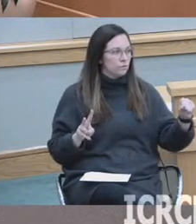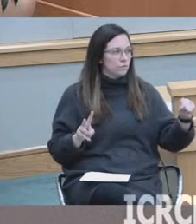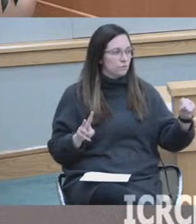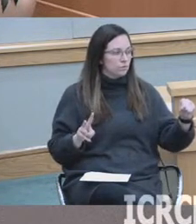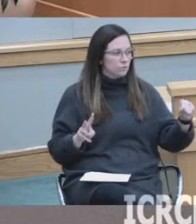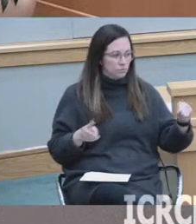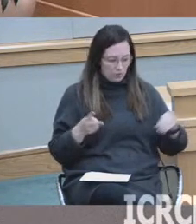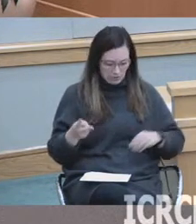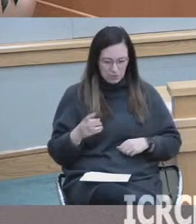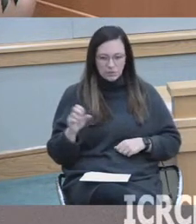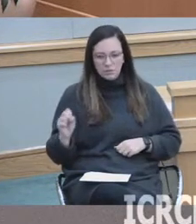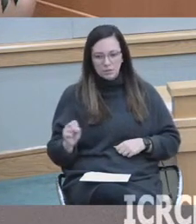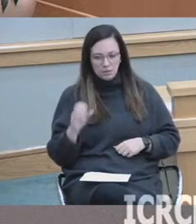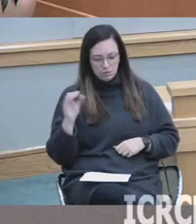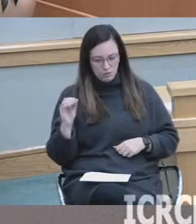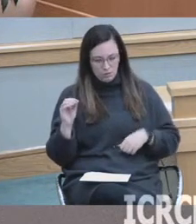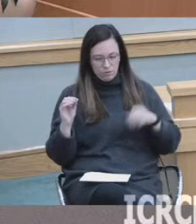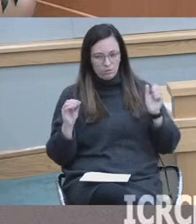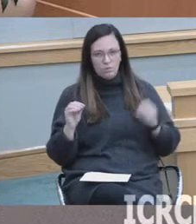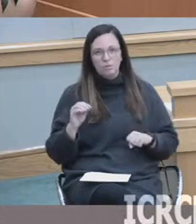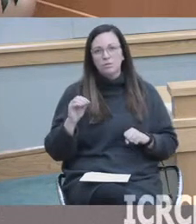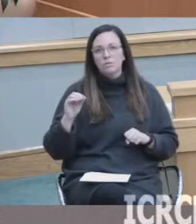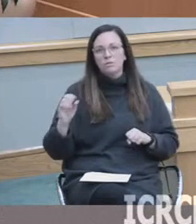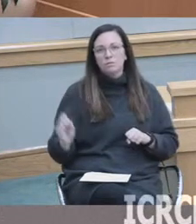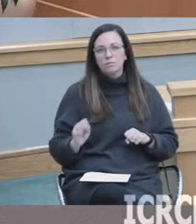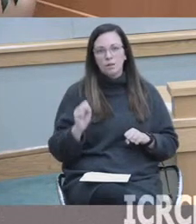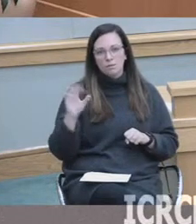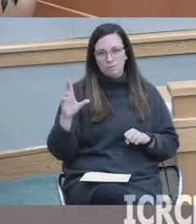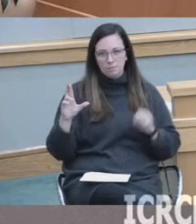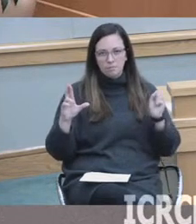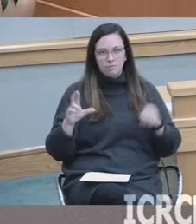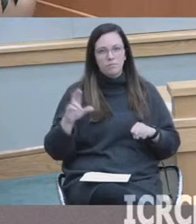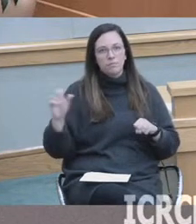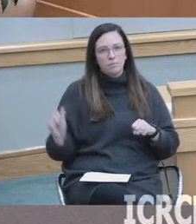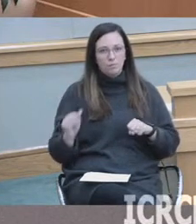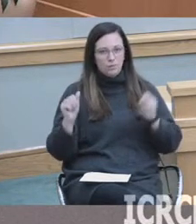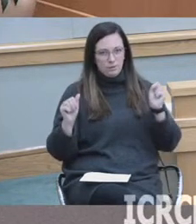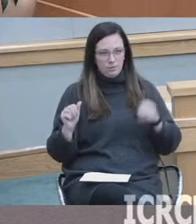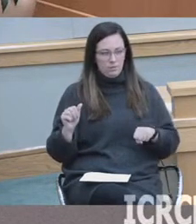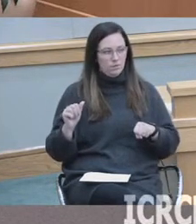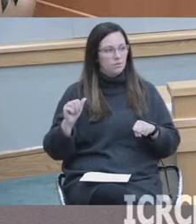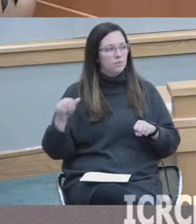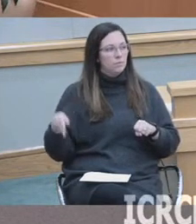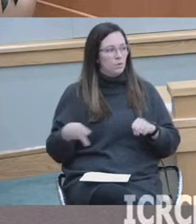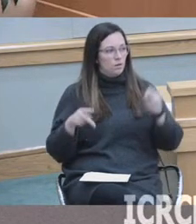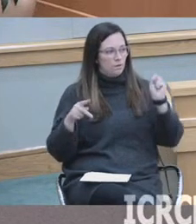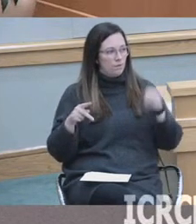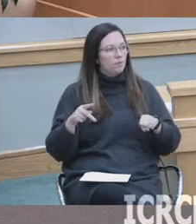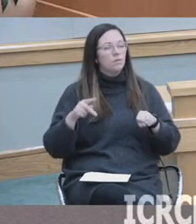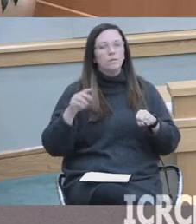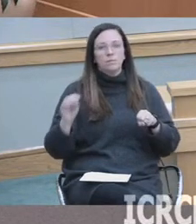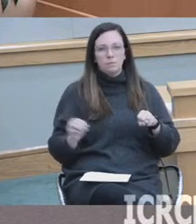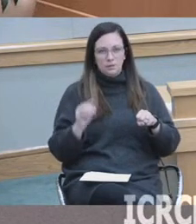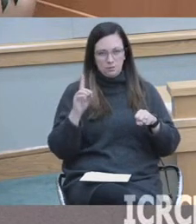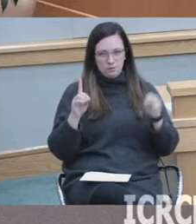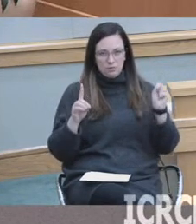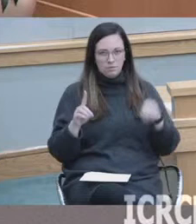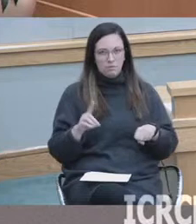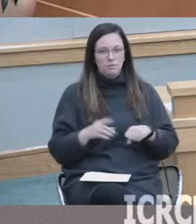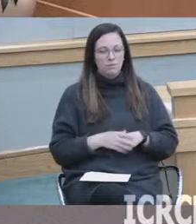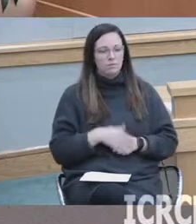Mr. Sextro. Yes. Ms. Smiley Robertson. Yes. Mr. Albrecht. Yes. Mr. Putoff. Yes. Ms. McDaniel.